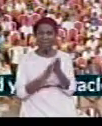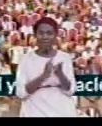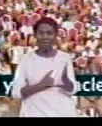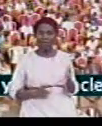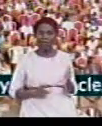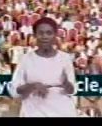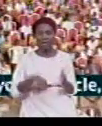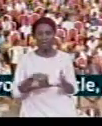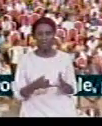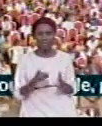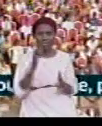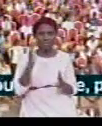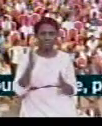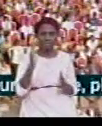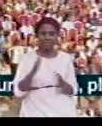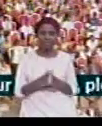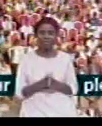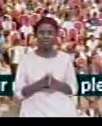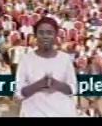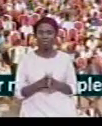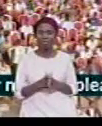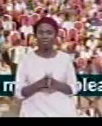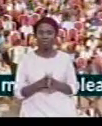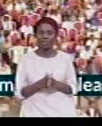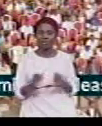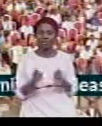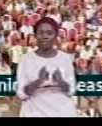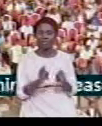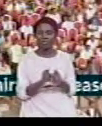Okran Isaac from Kumasi also testifies of